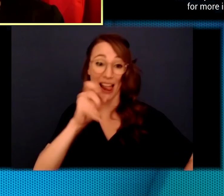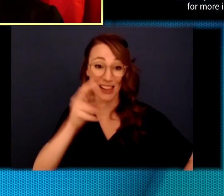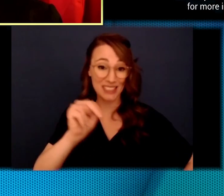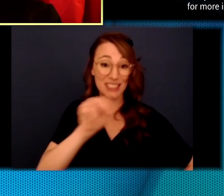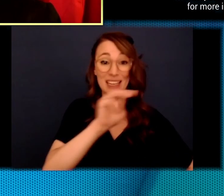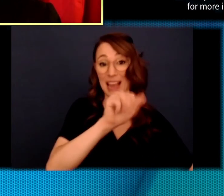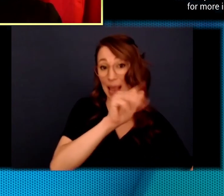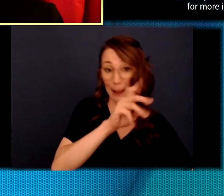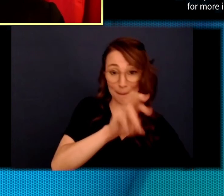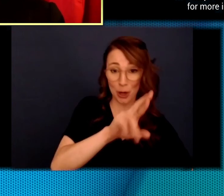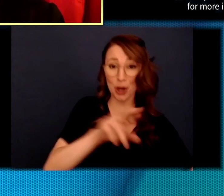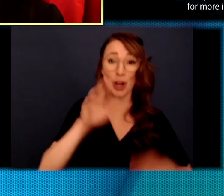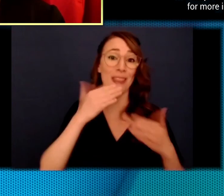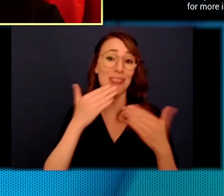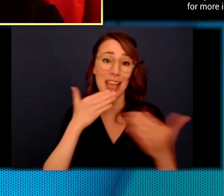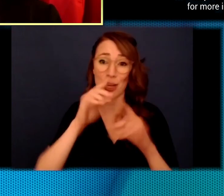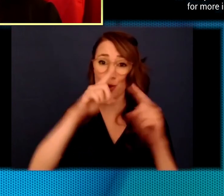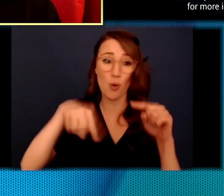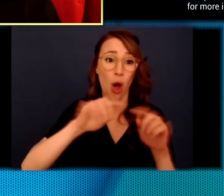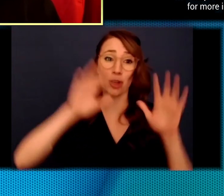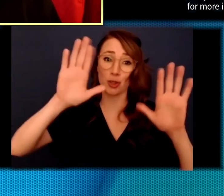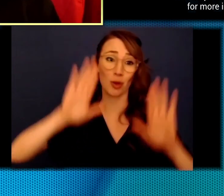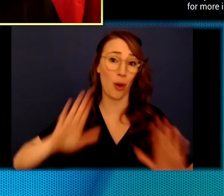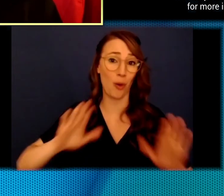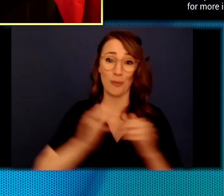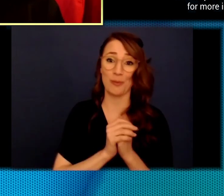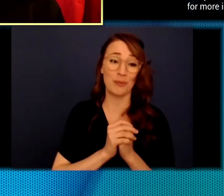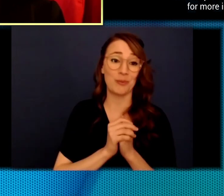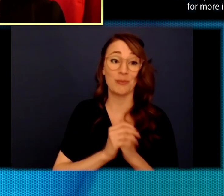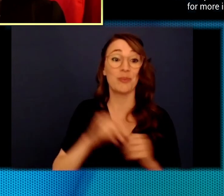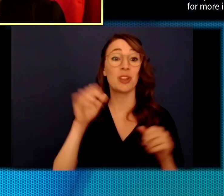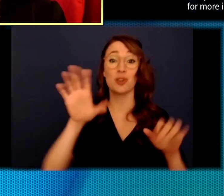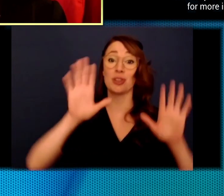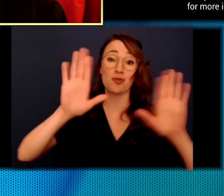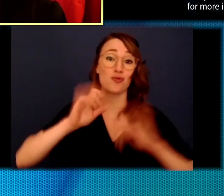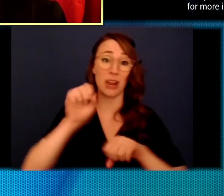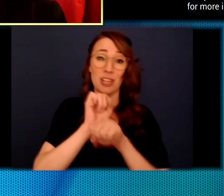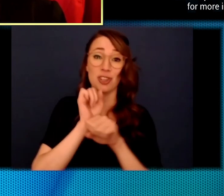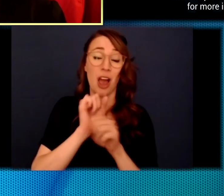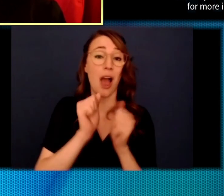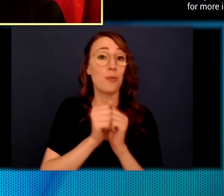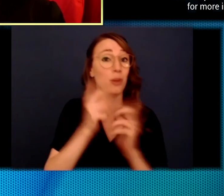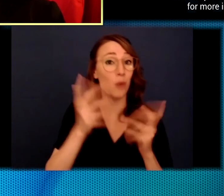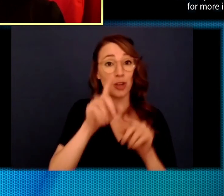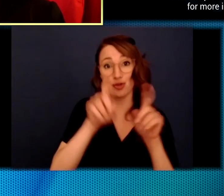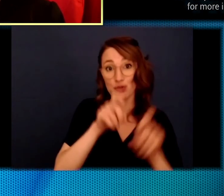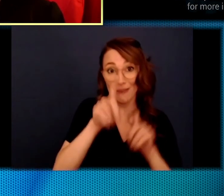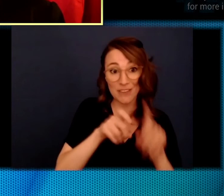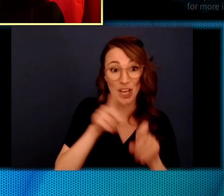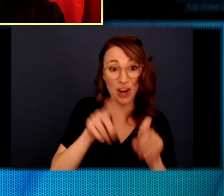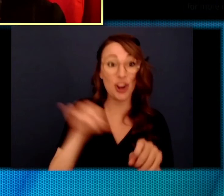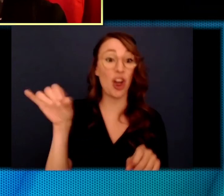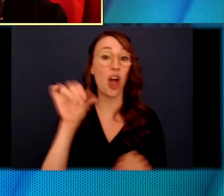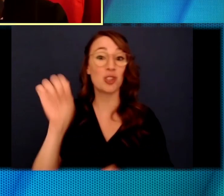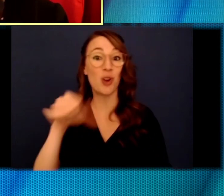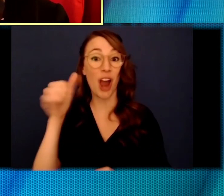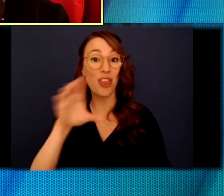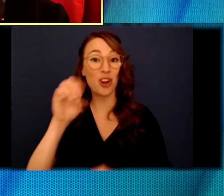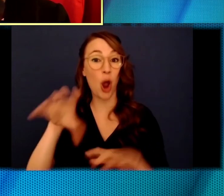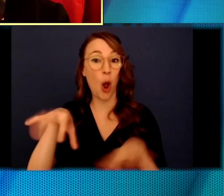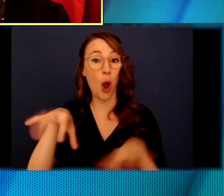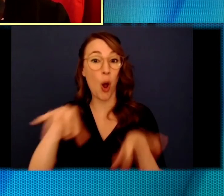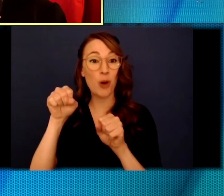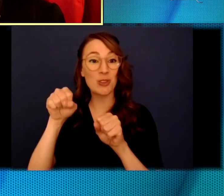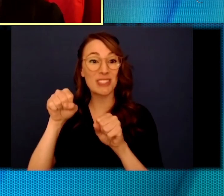you, you did a great job with the trivia and the other segments. And once again, to our other co-hosts this evening, I'd like to say thank you